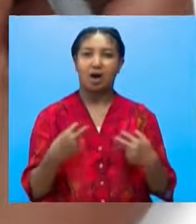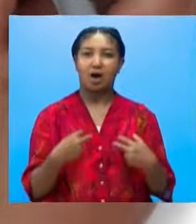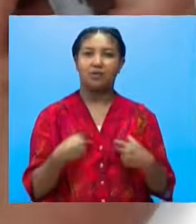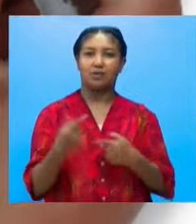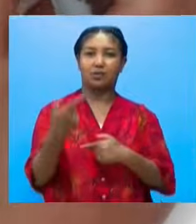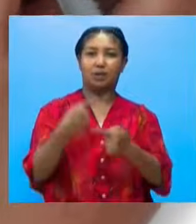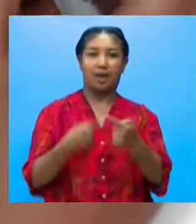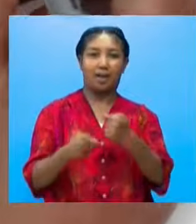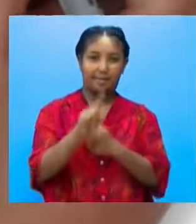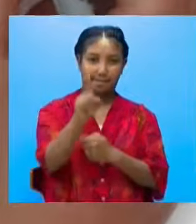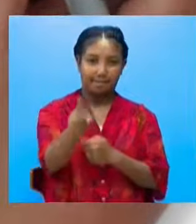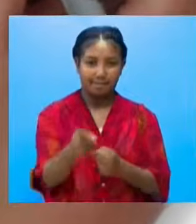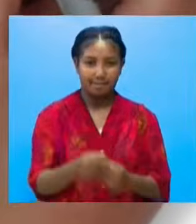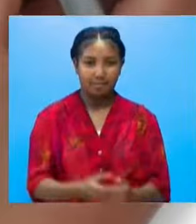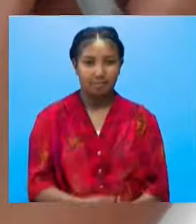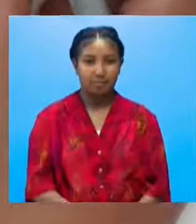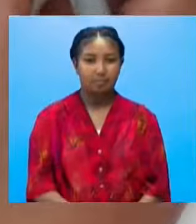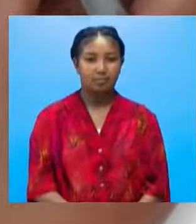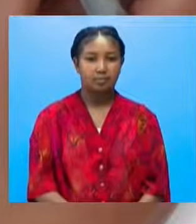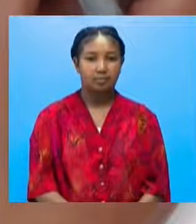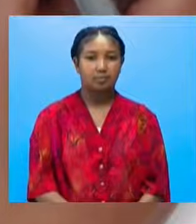come?